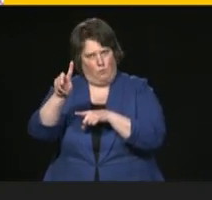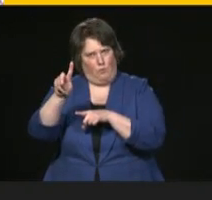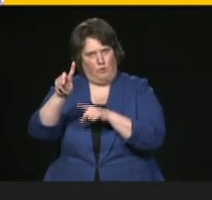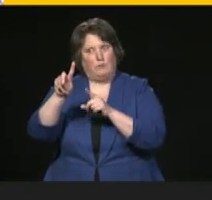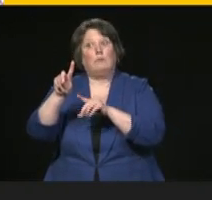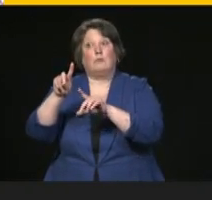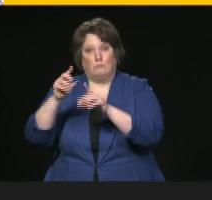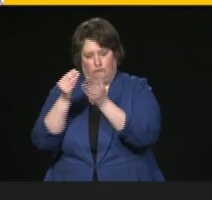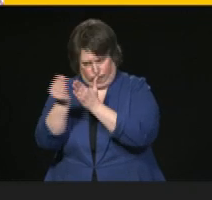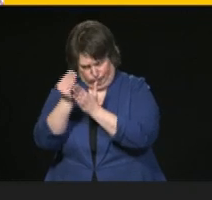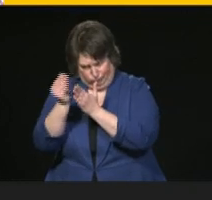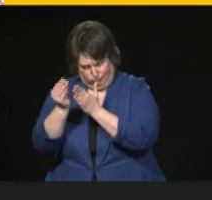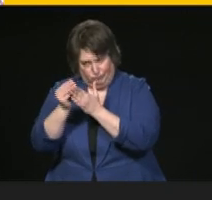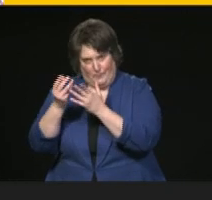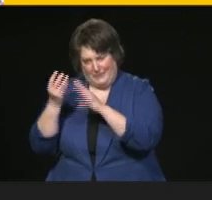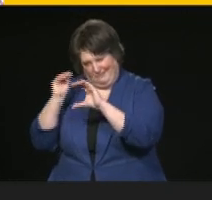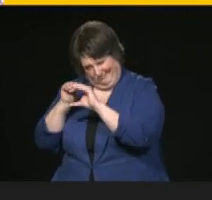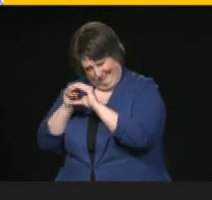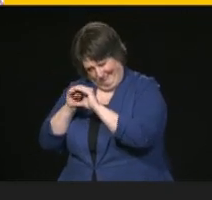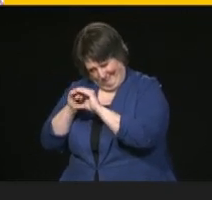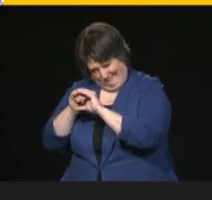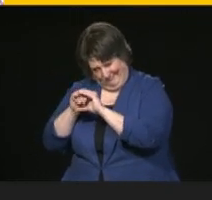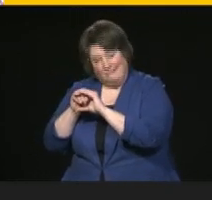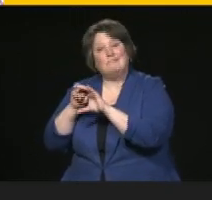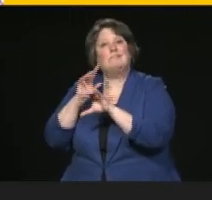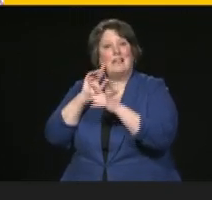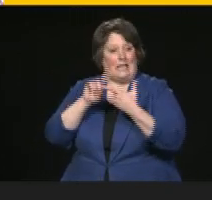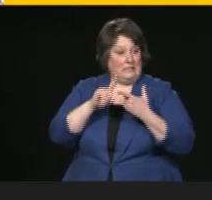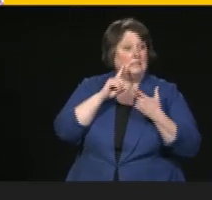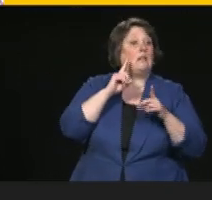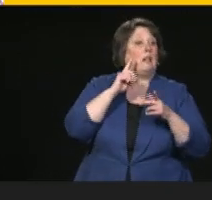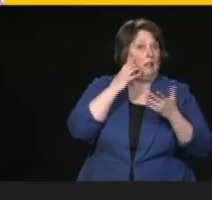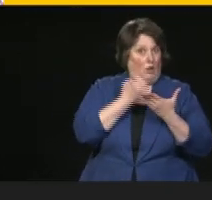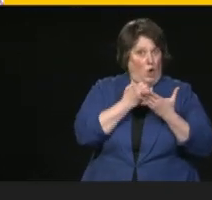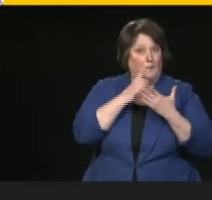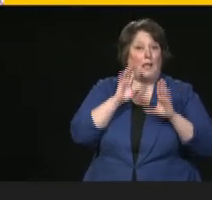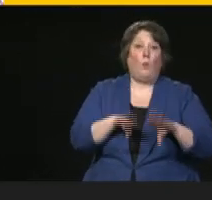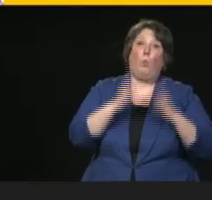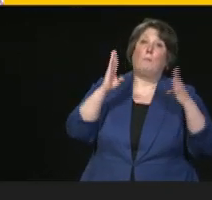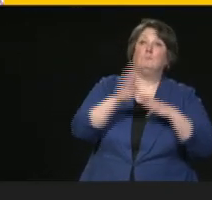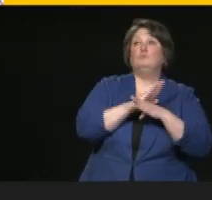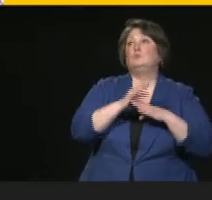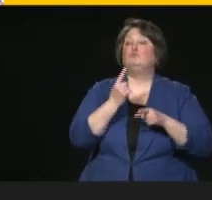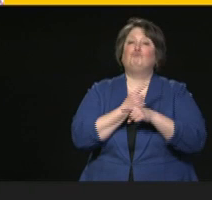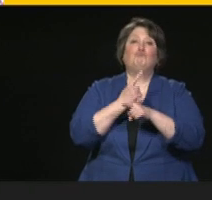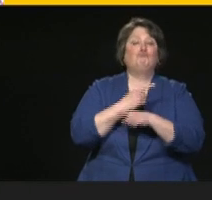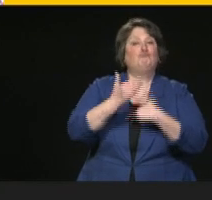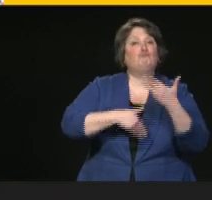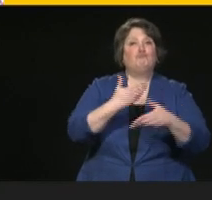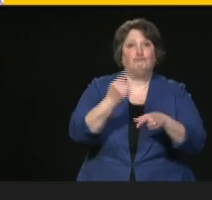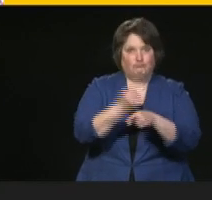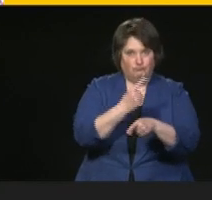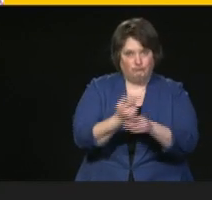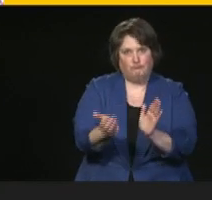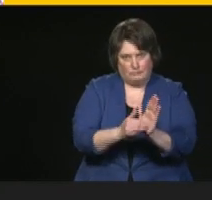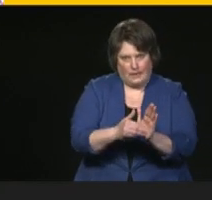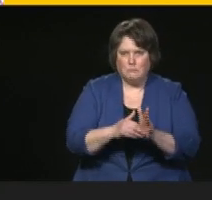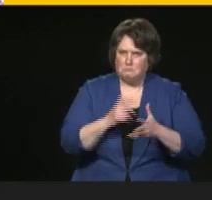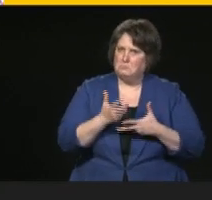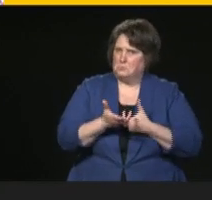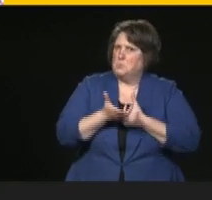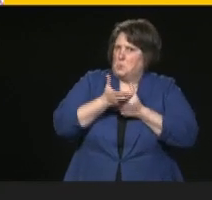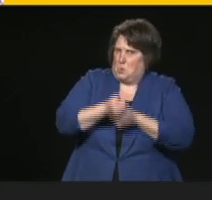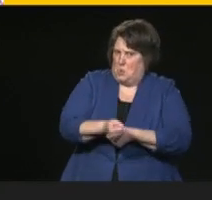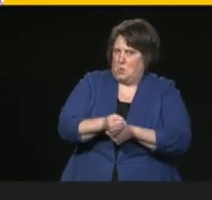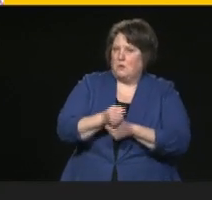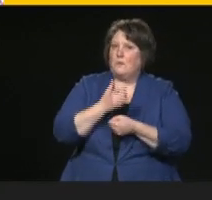Nous avons confiance que les taux d'intérêt aussi bas que possible. We are confident that such low interest rates as low as possible